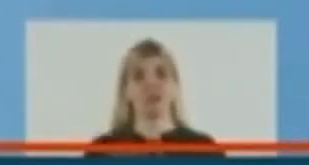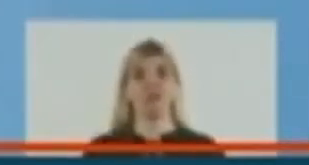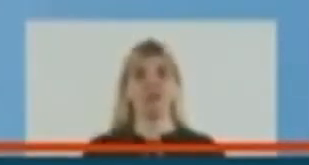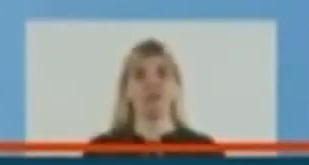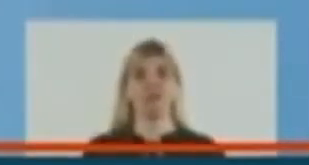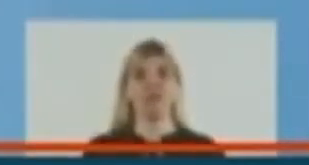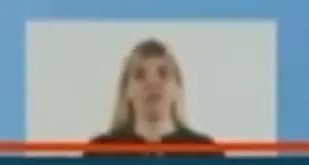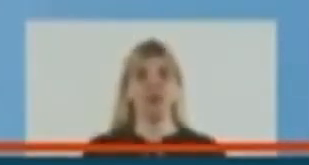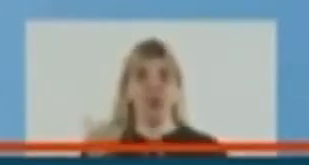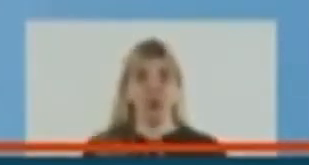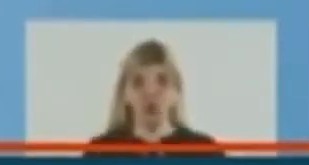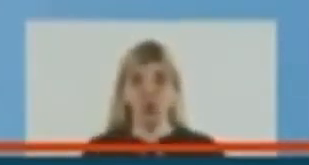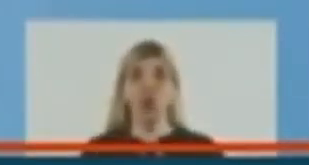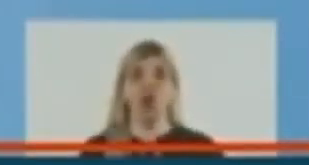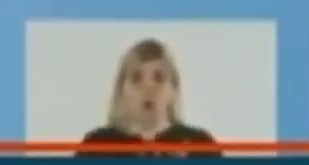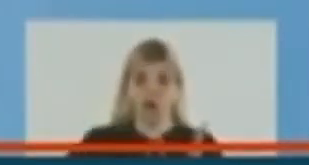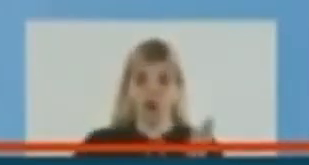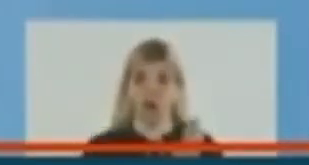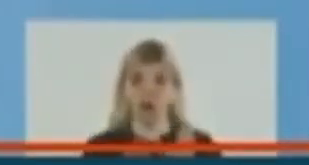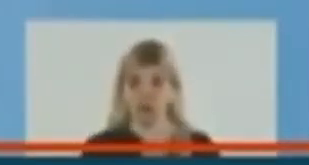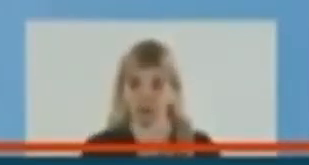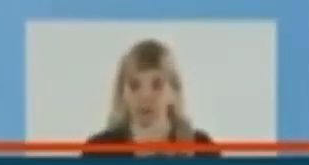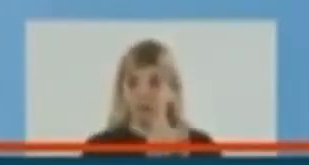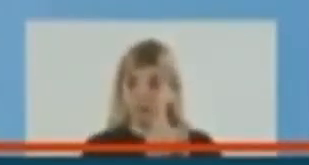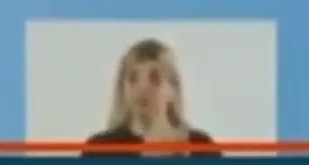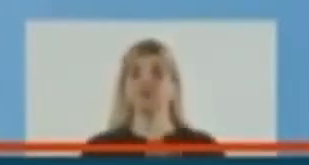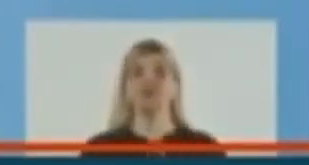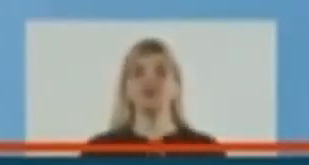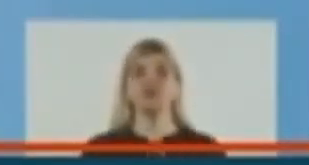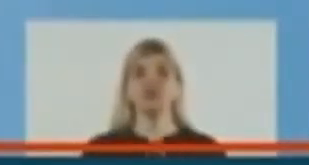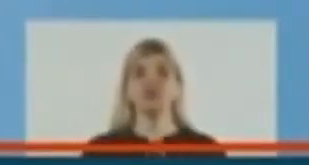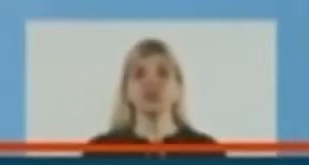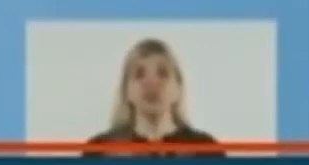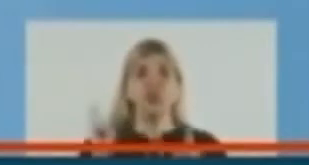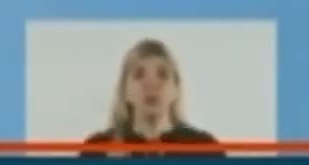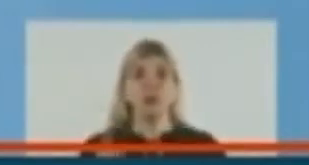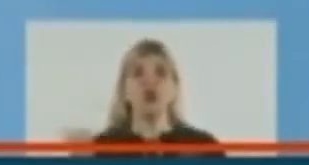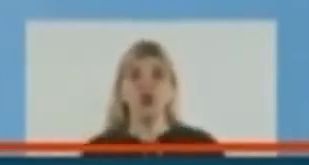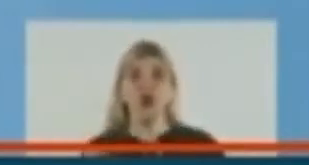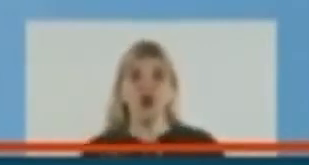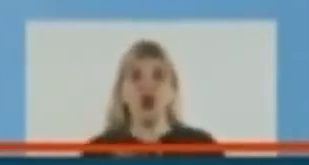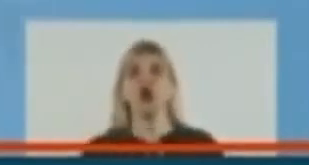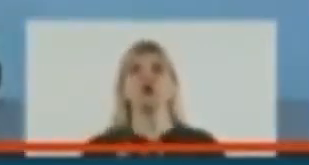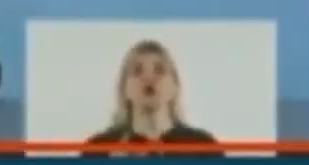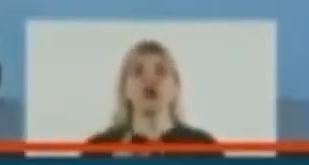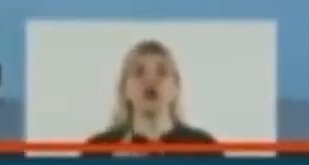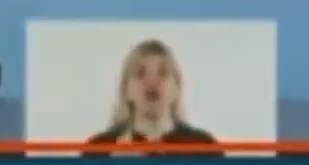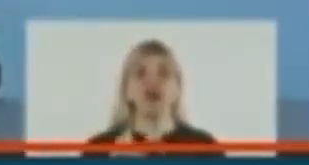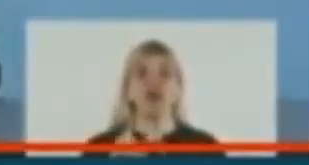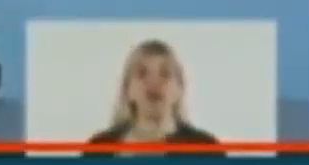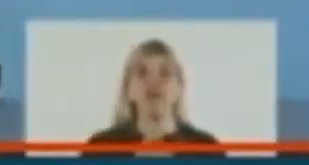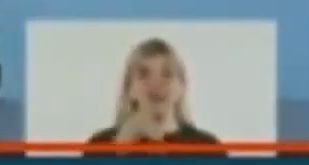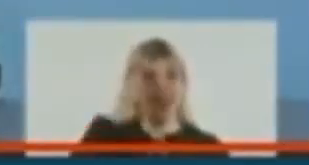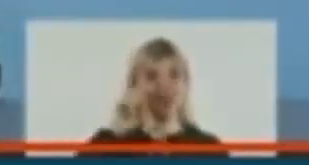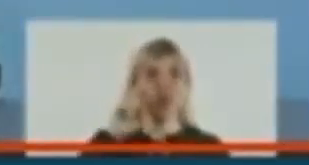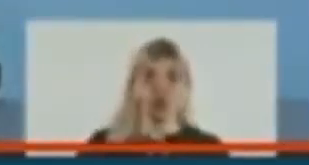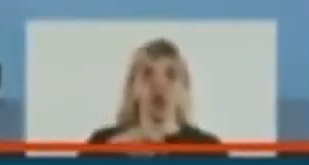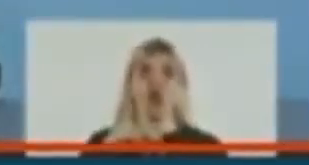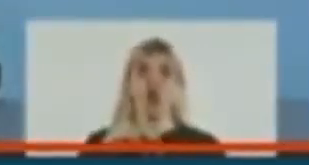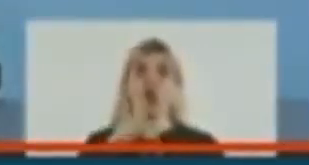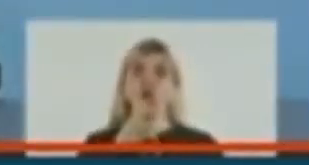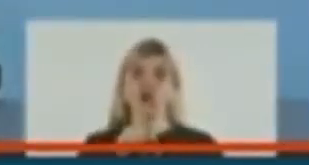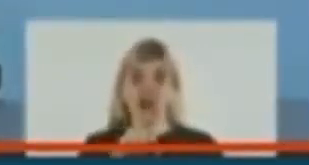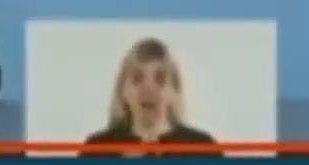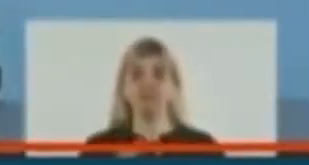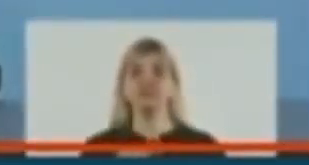We have come to inform you that yesterday we signed a contract with the sovereign fund of the Russian Federation that guarantees the delivery of